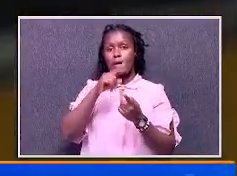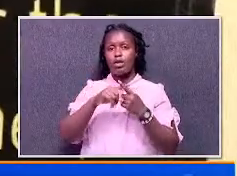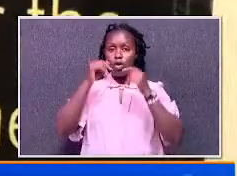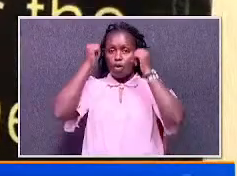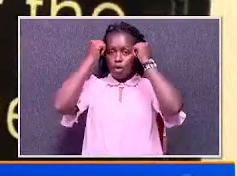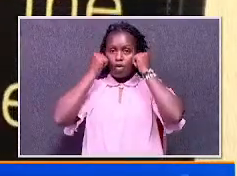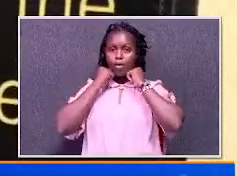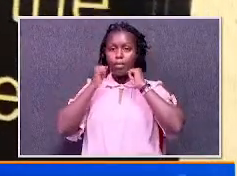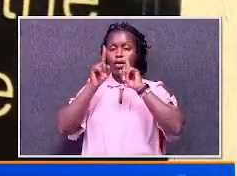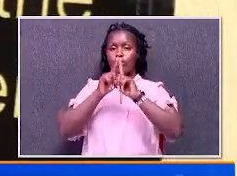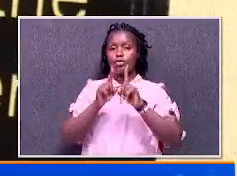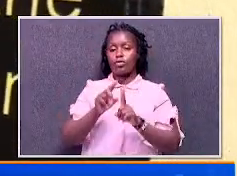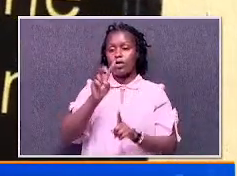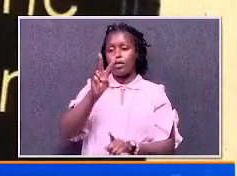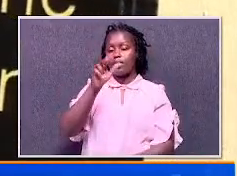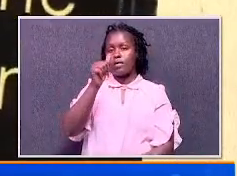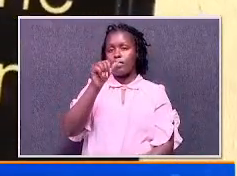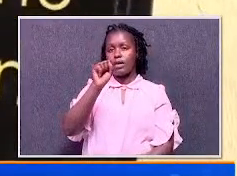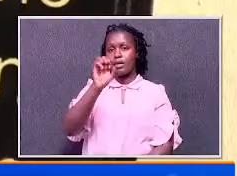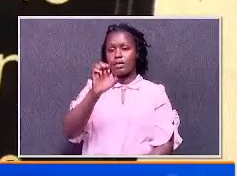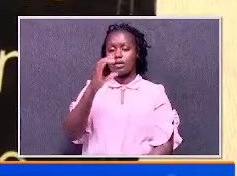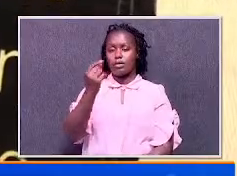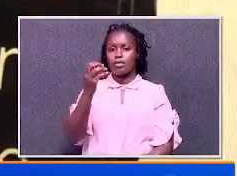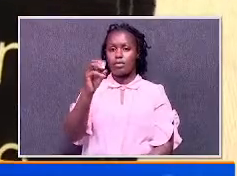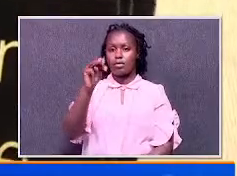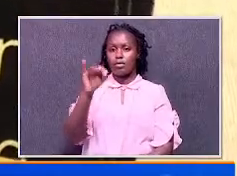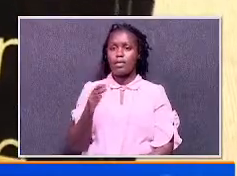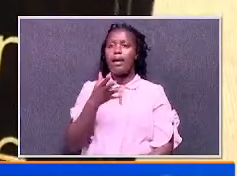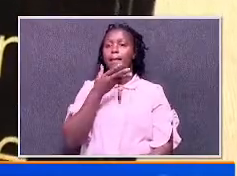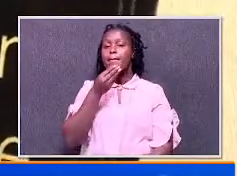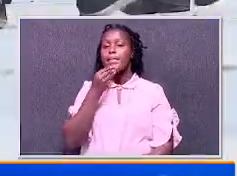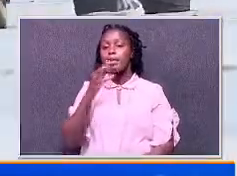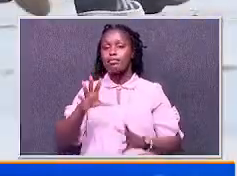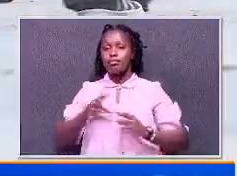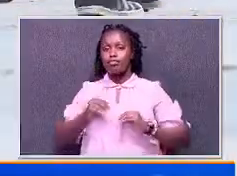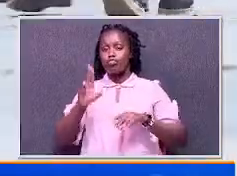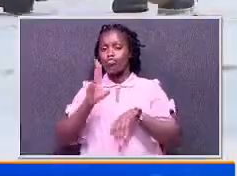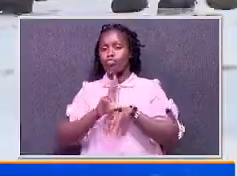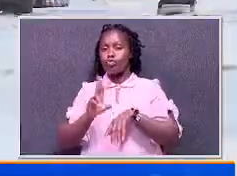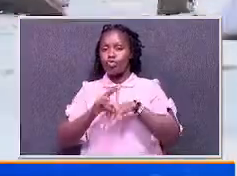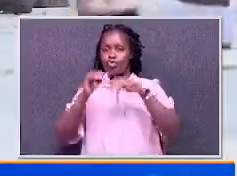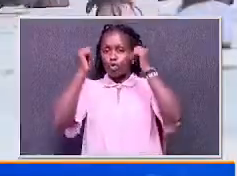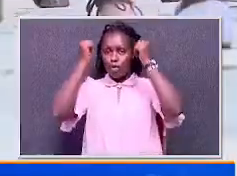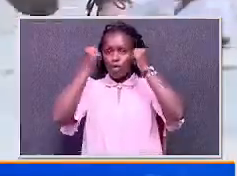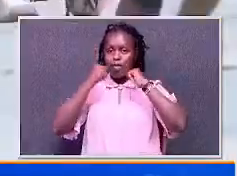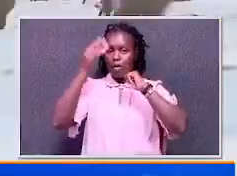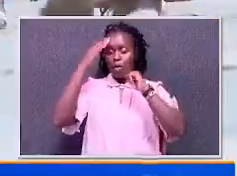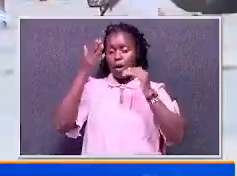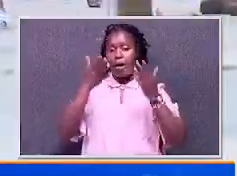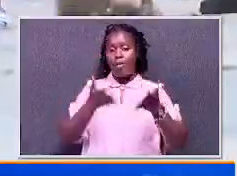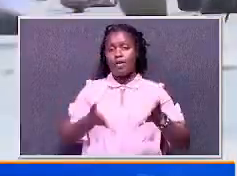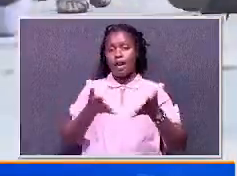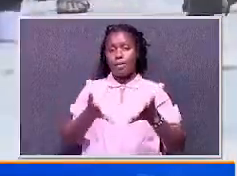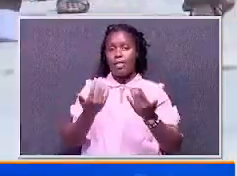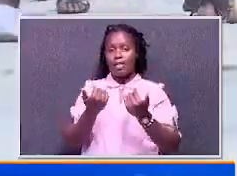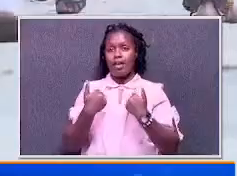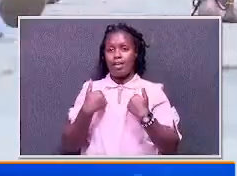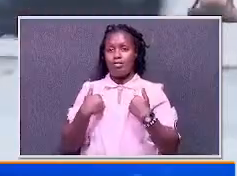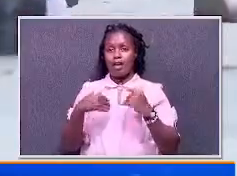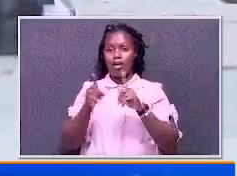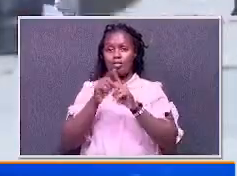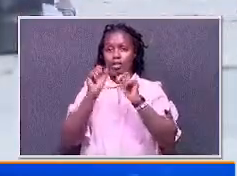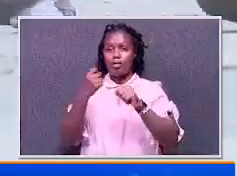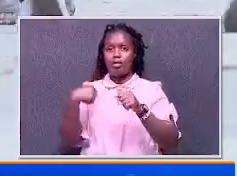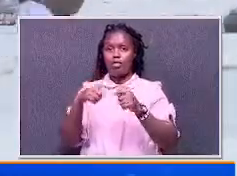condoms and vasectomy. A majority of Kenyan men have embraced the use of condoms due to ease of availability and its ability